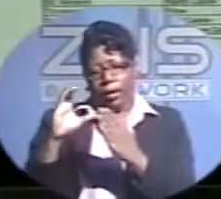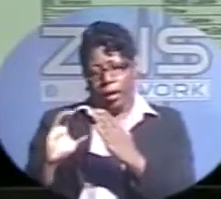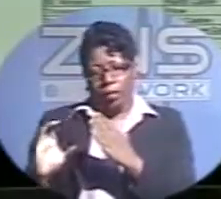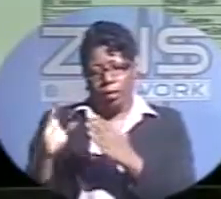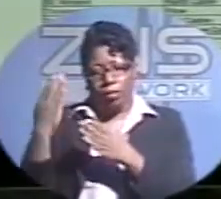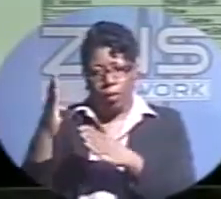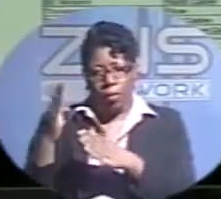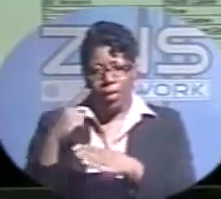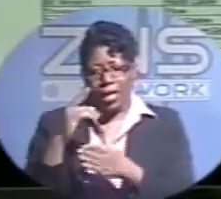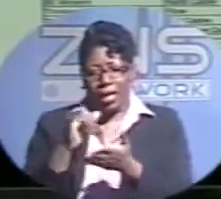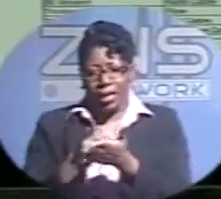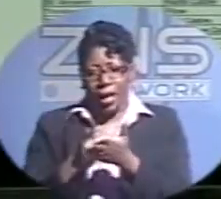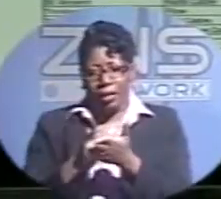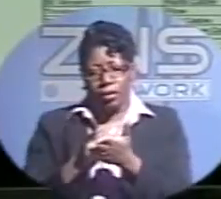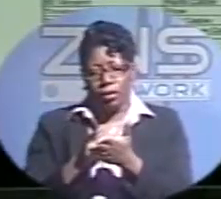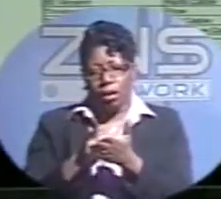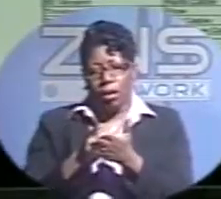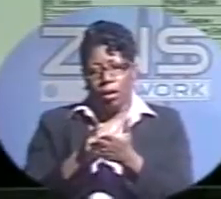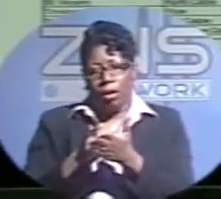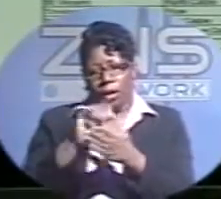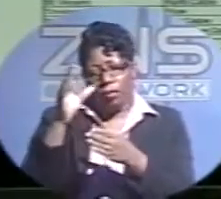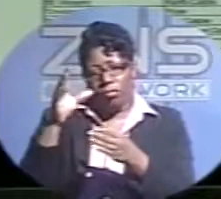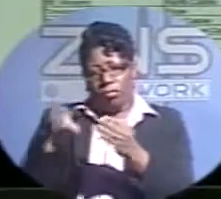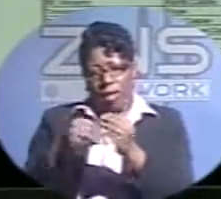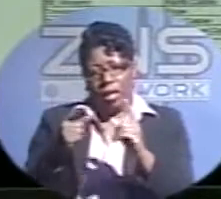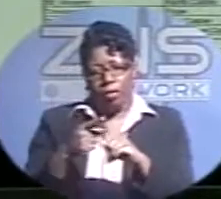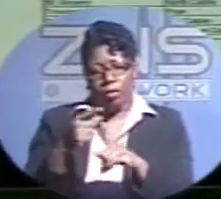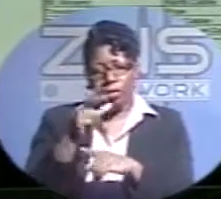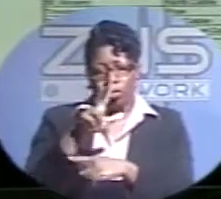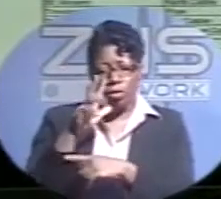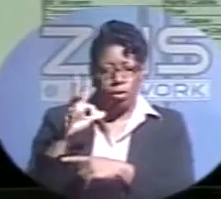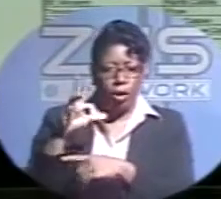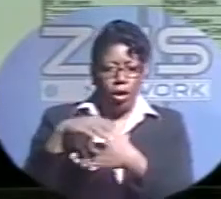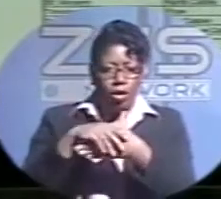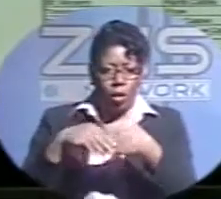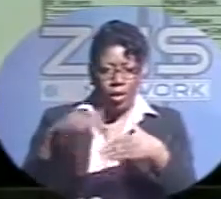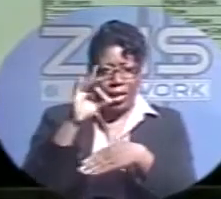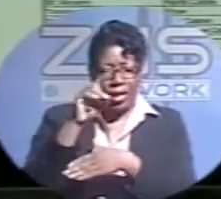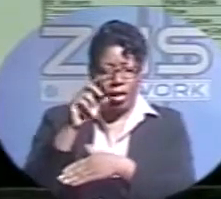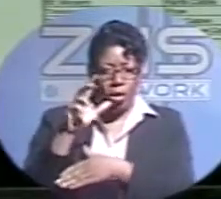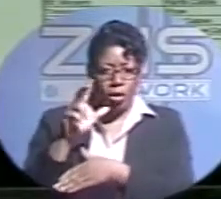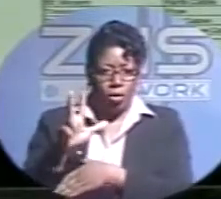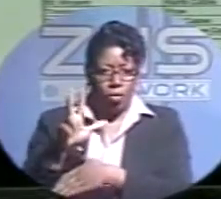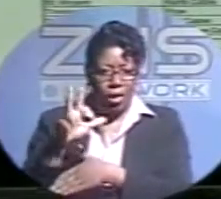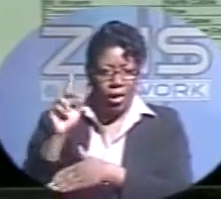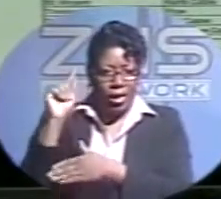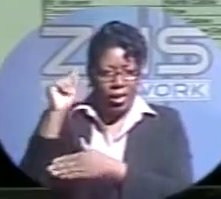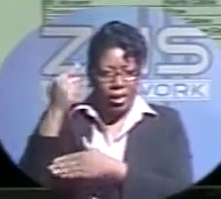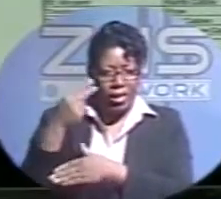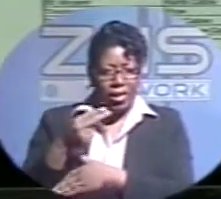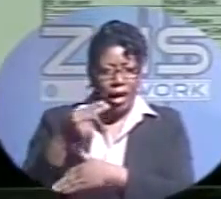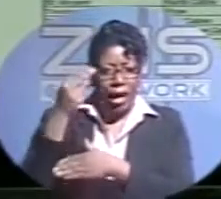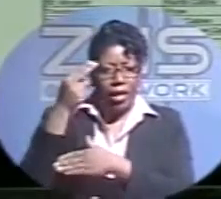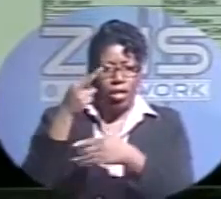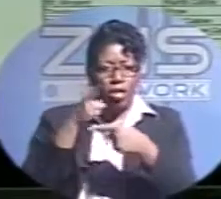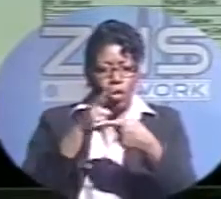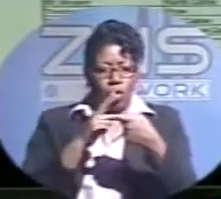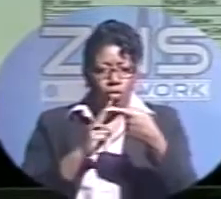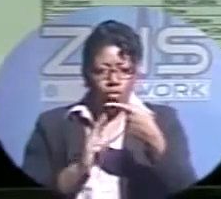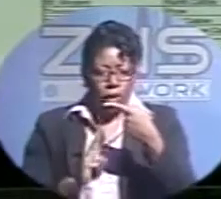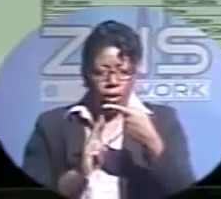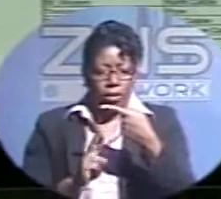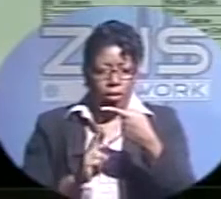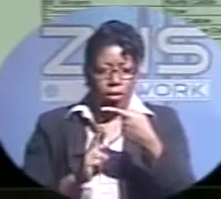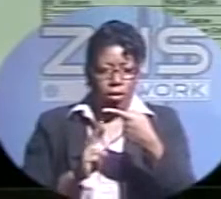countries amount to some $36.03, with $83.08 being the highest rate in the Cayman